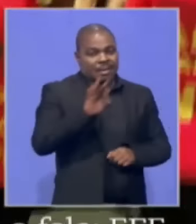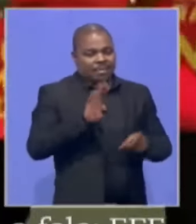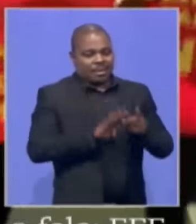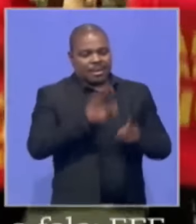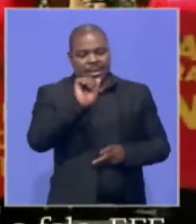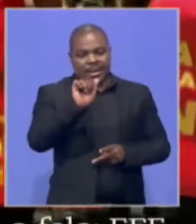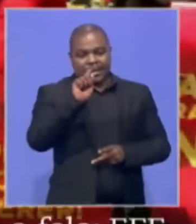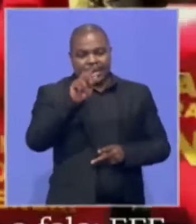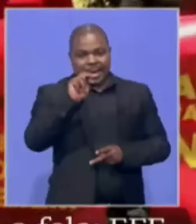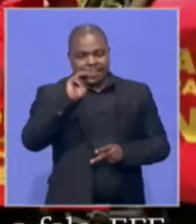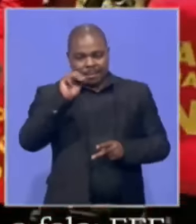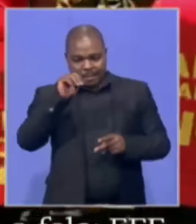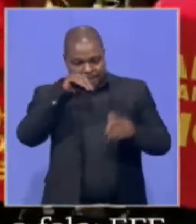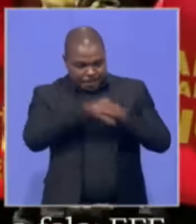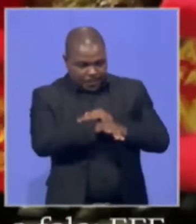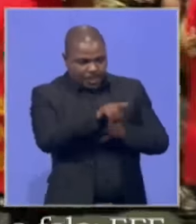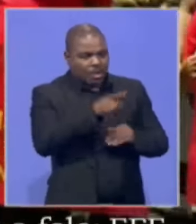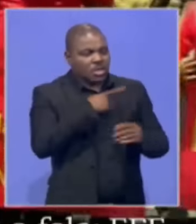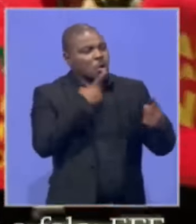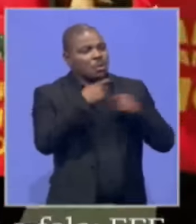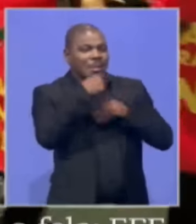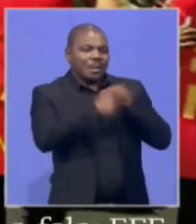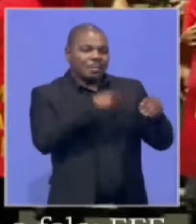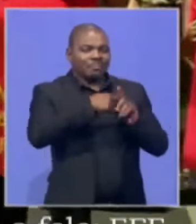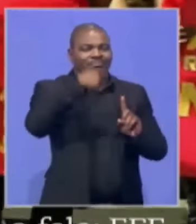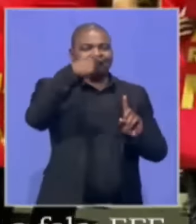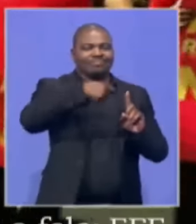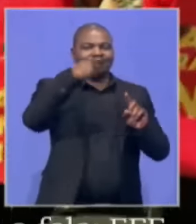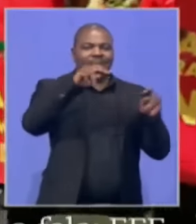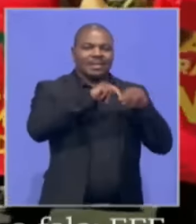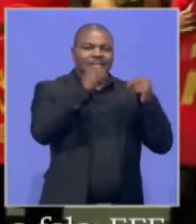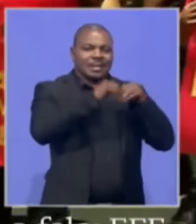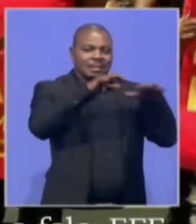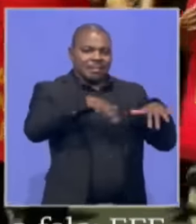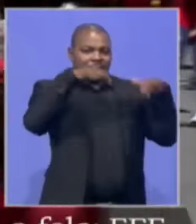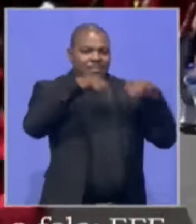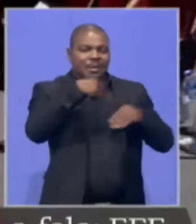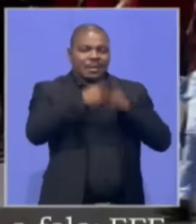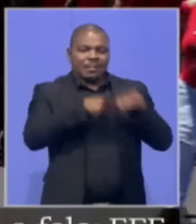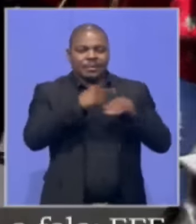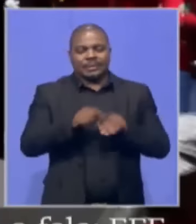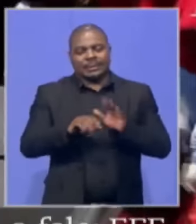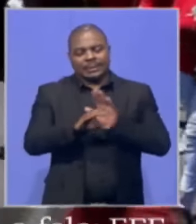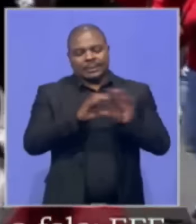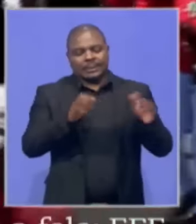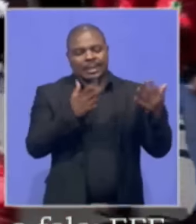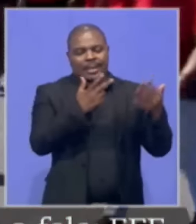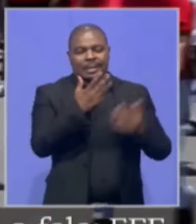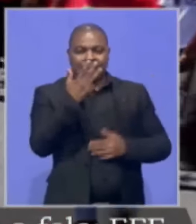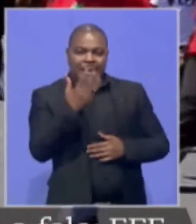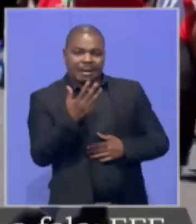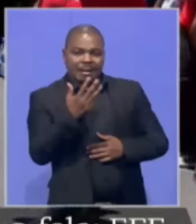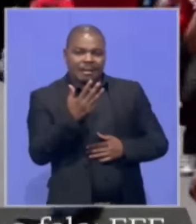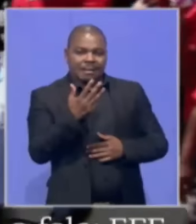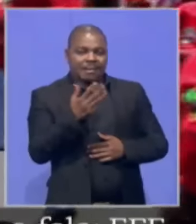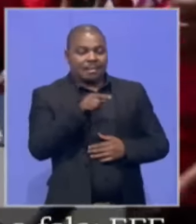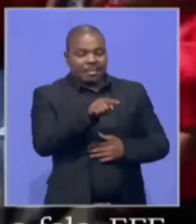ATM kgatlhano le mmusa kgotlha wa kokoano bosetšhaba malebana le pegelo ya setlhopha sa Section 89 e ka ga